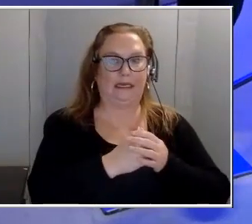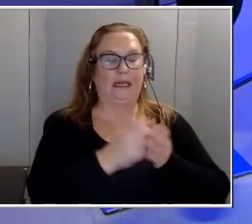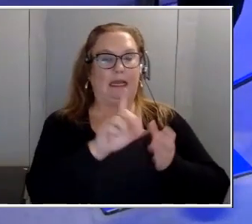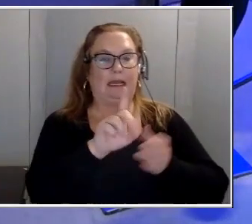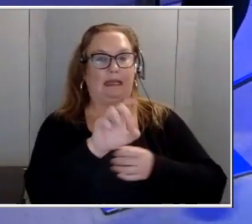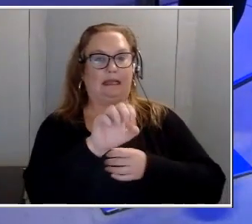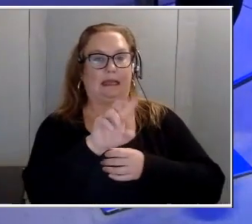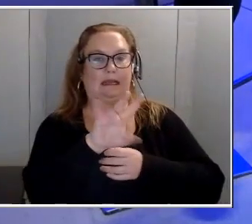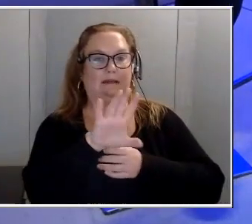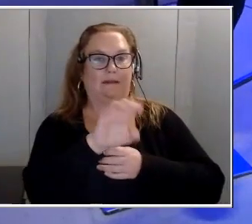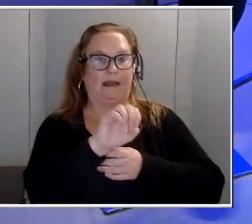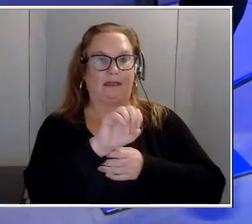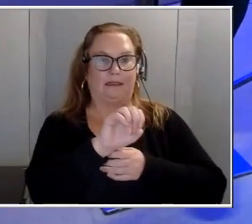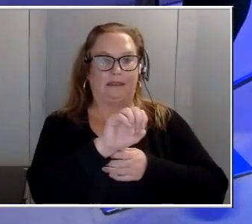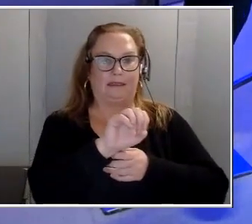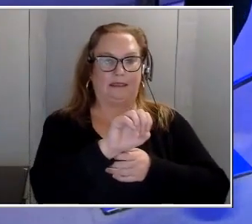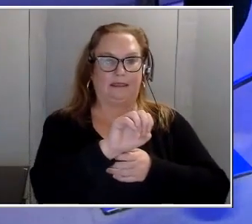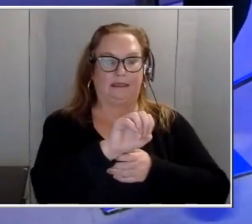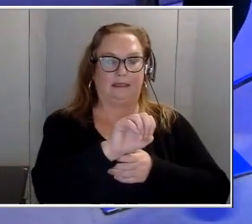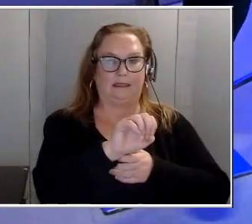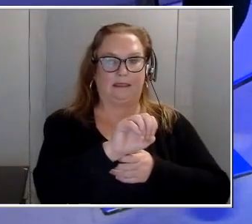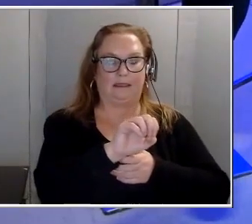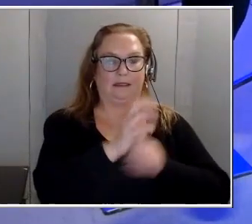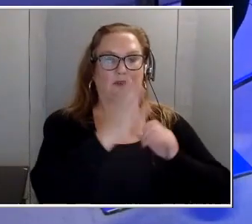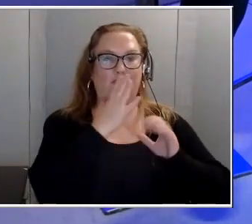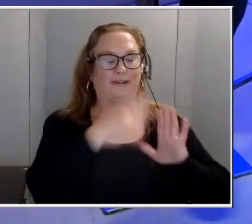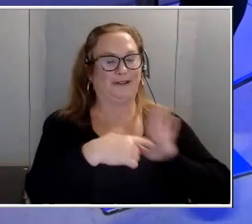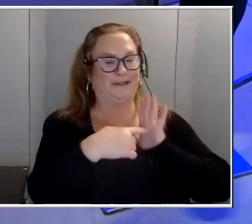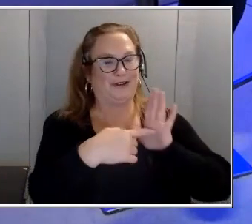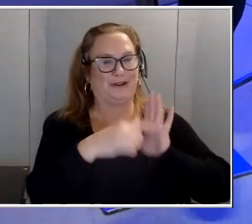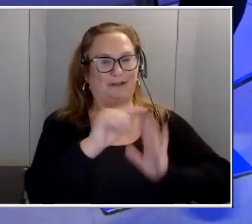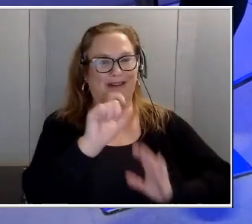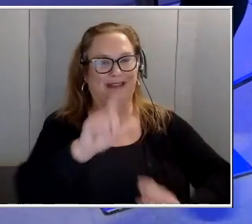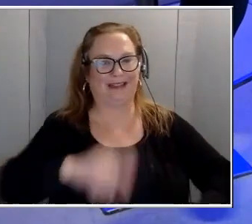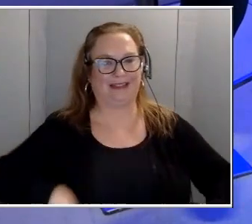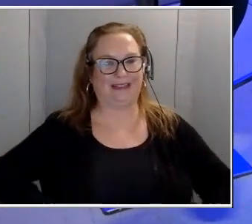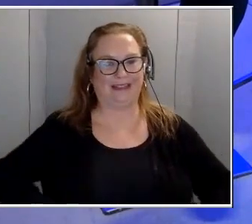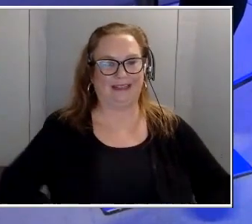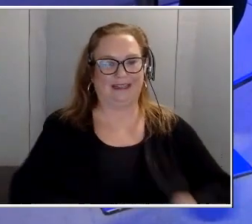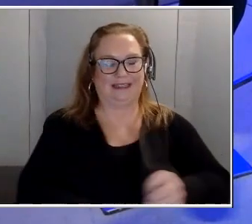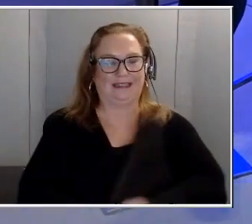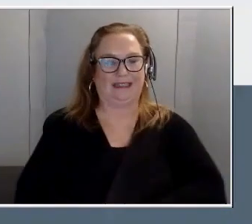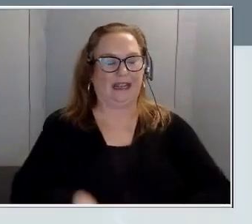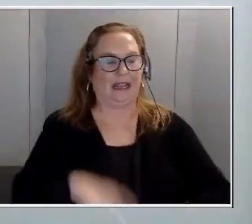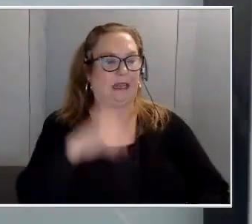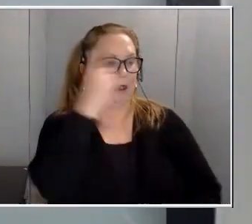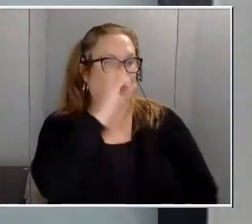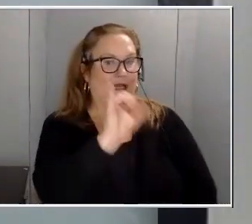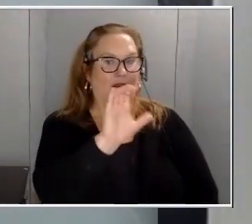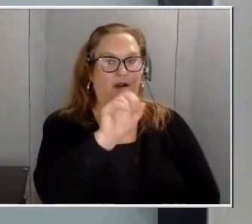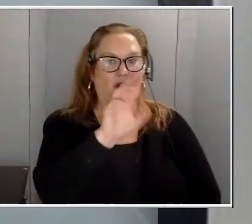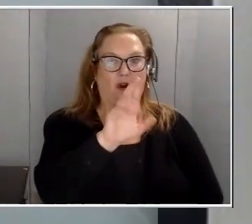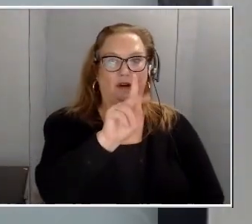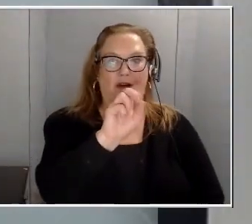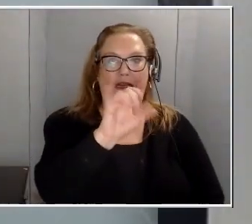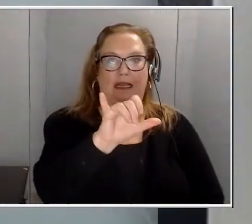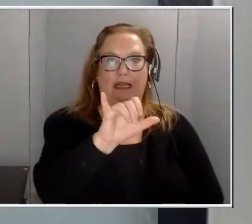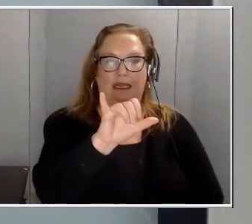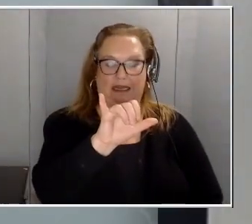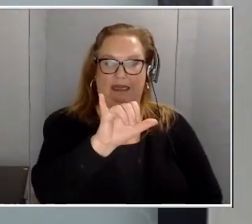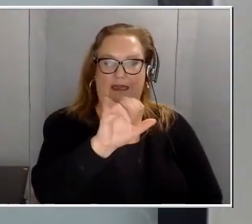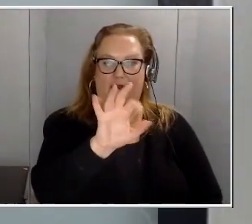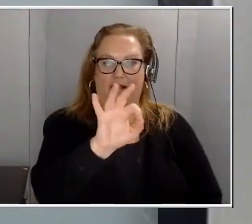time, because this is, I know, good show and tell. So you have this key fob that looks like a car key fob. And then tell us about the device that's